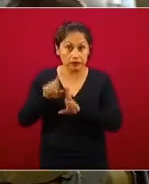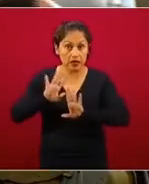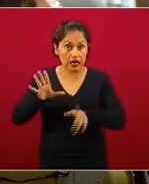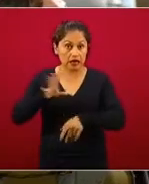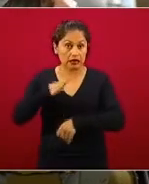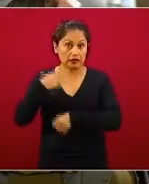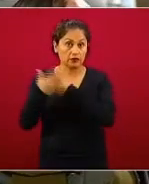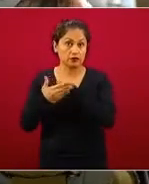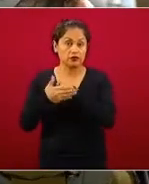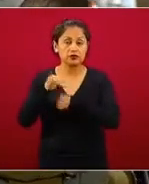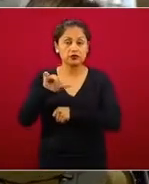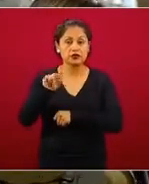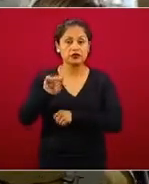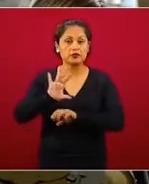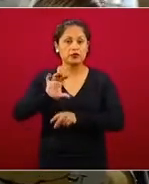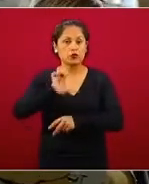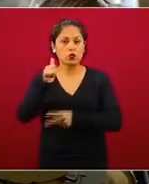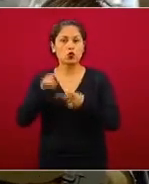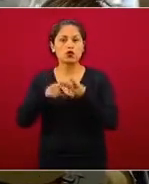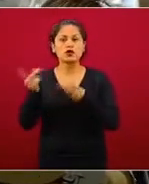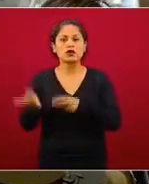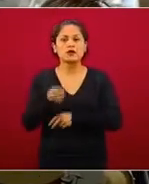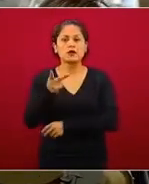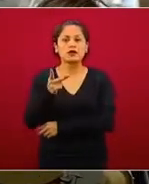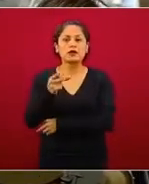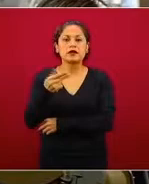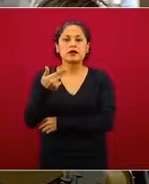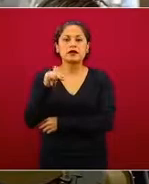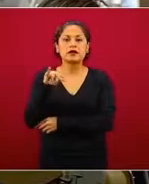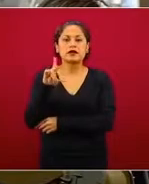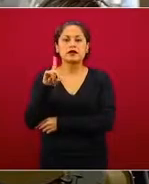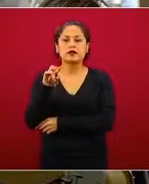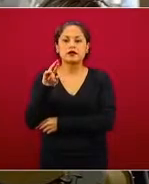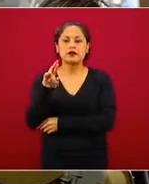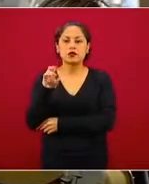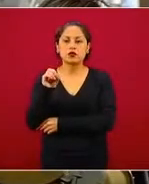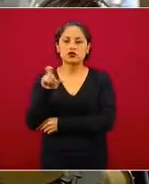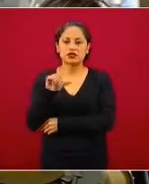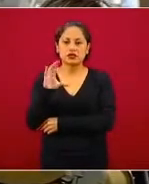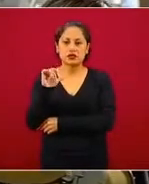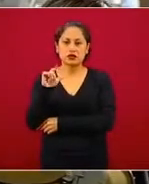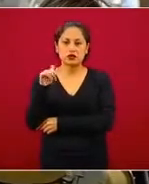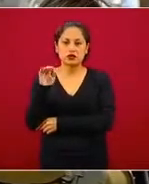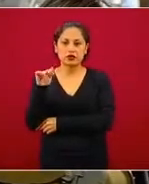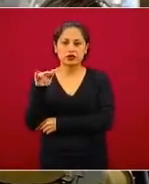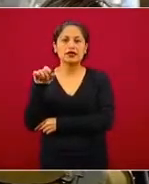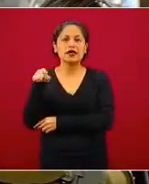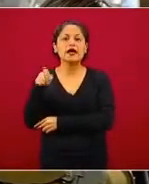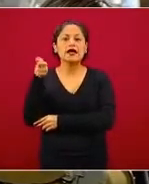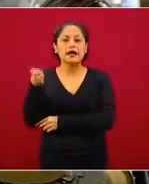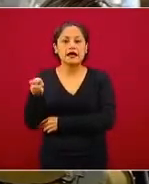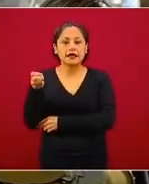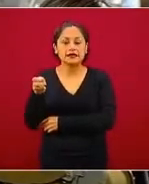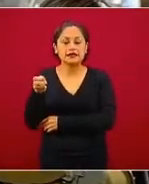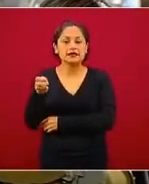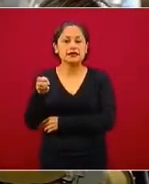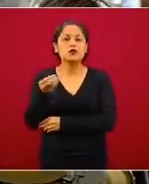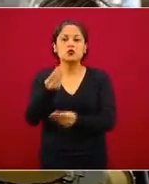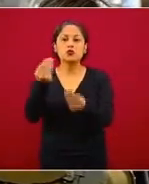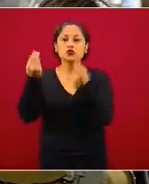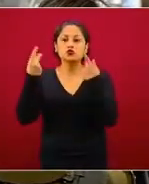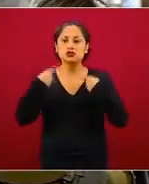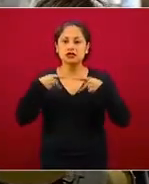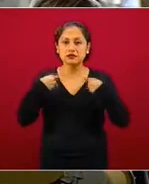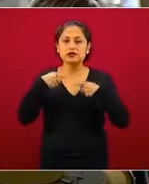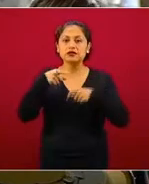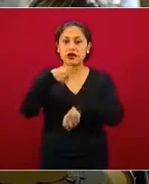from the Y Sentinel surveillance model, which you've explained a number of hidroxicloroquina, times here. que I'd es like to una ask you preocupación de about mucha that gente que focus. What's your padece de